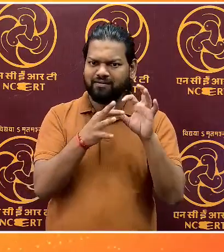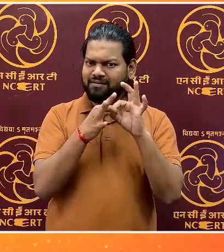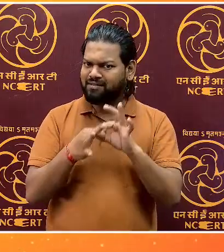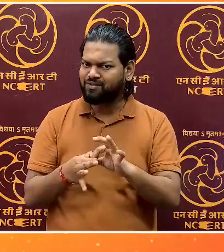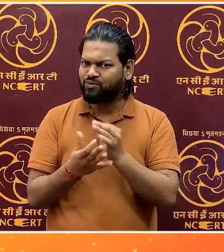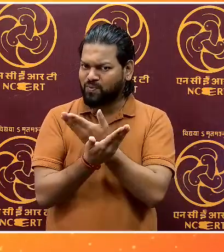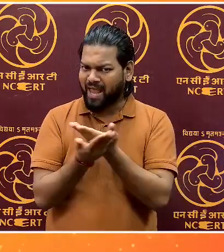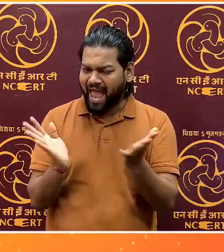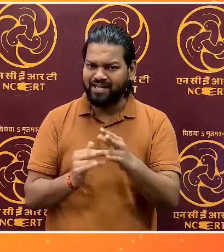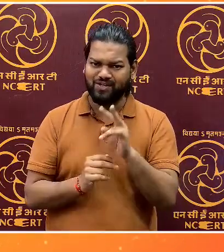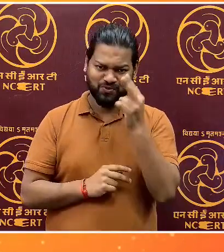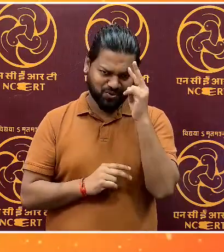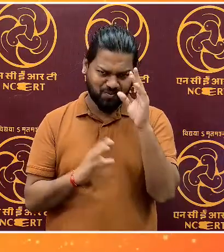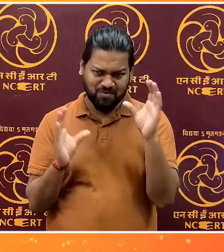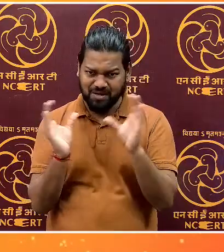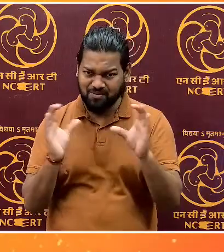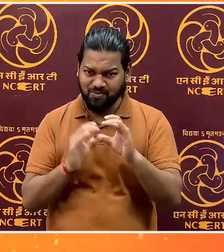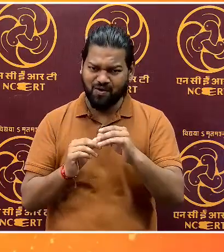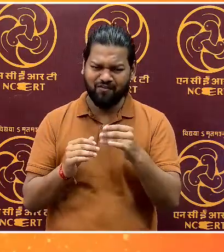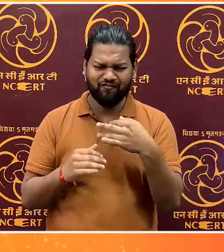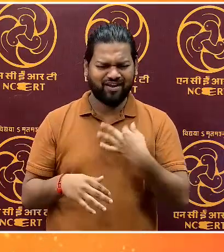free to call us on this number